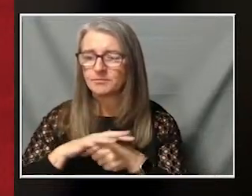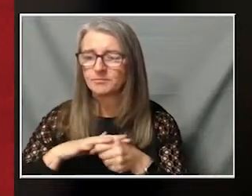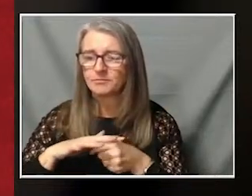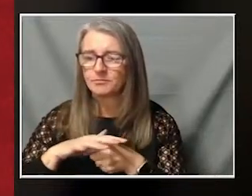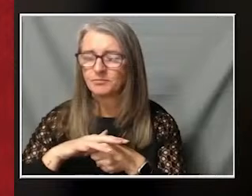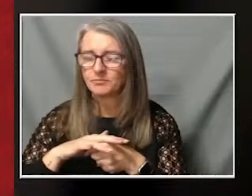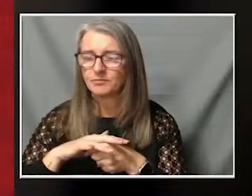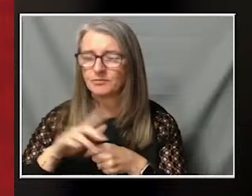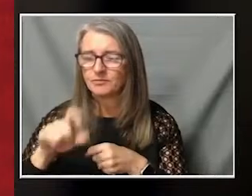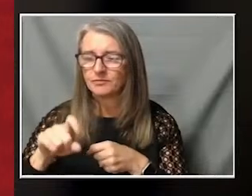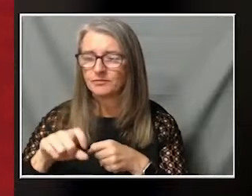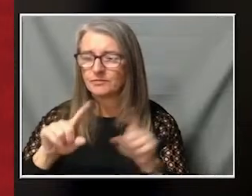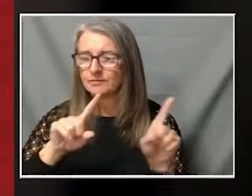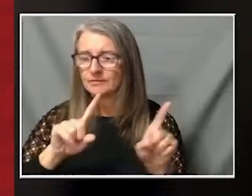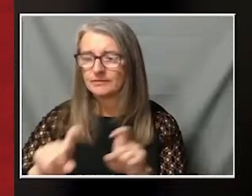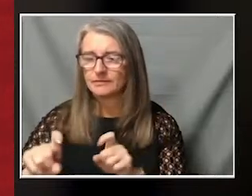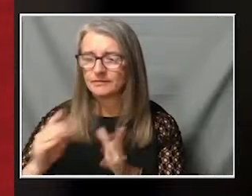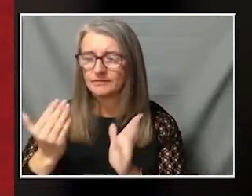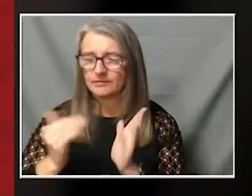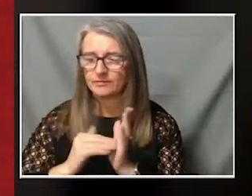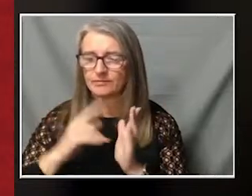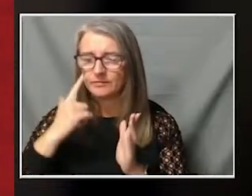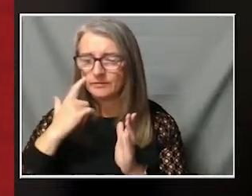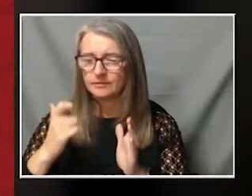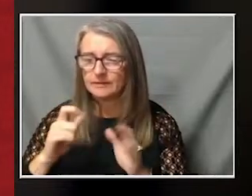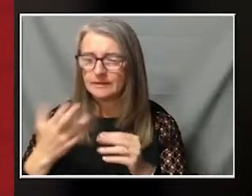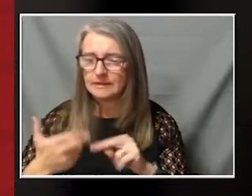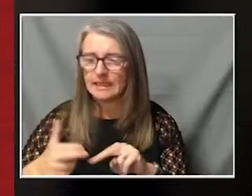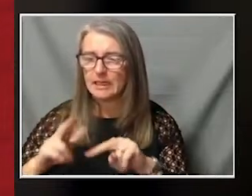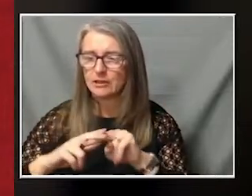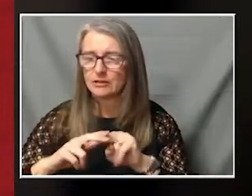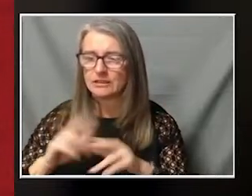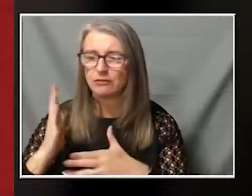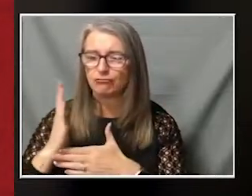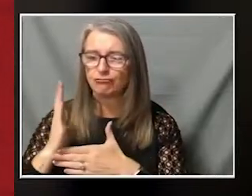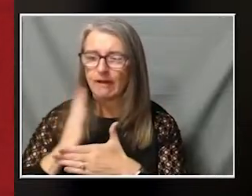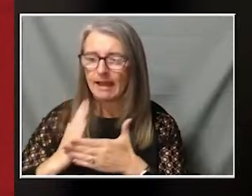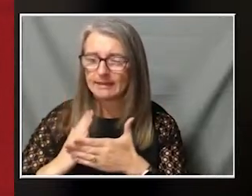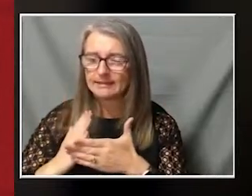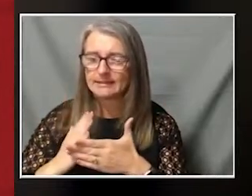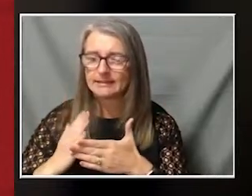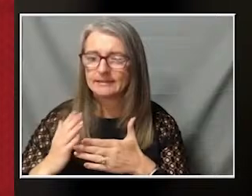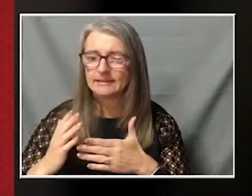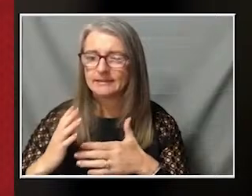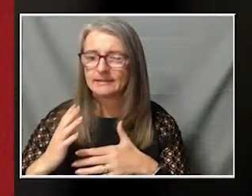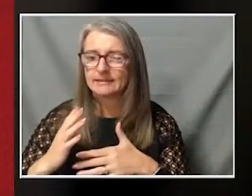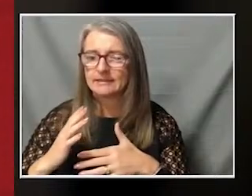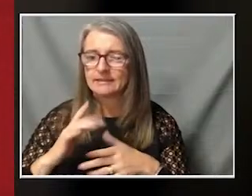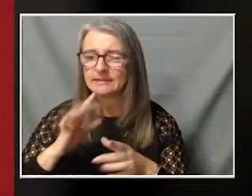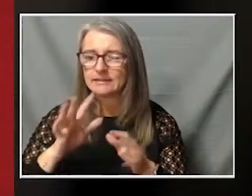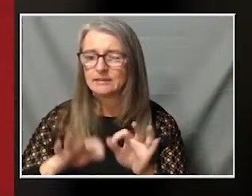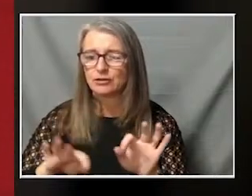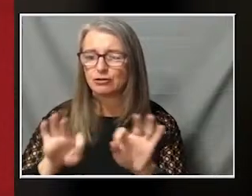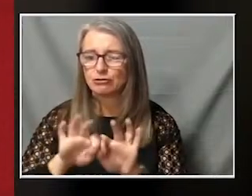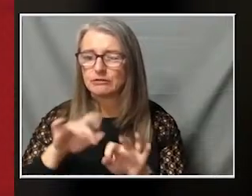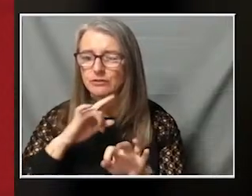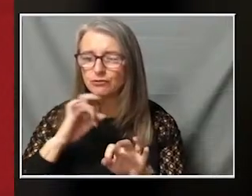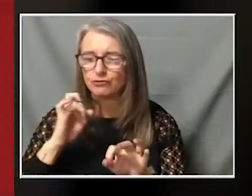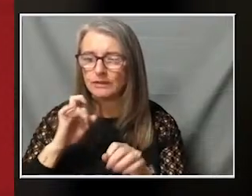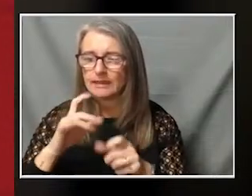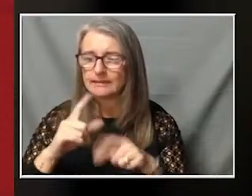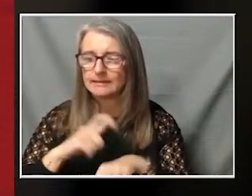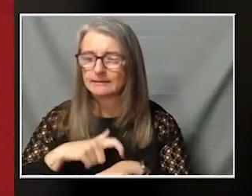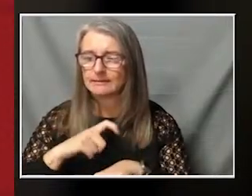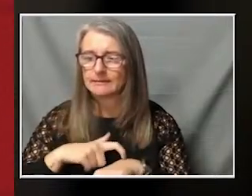that need to be retested because there's increased in cracks, especially during droughts. Your